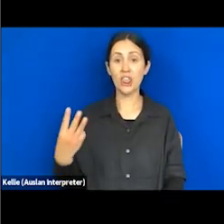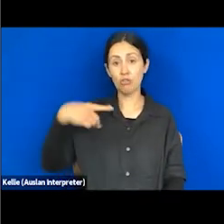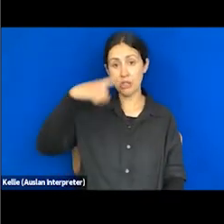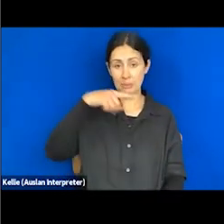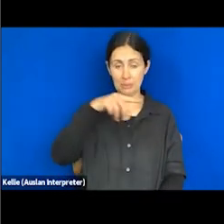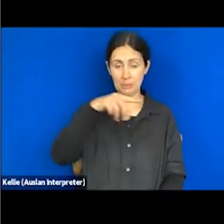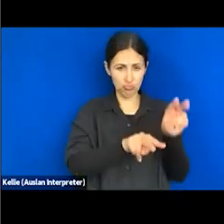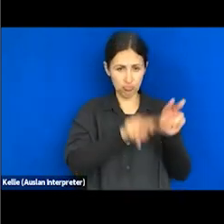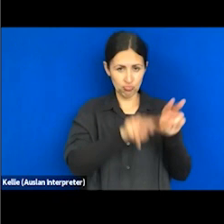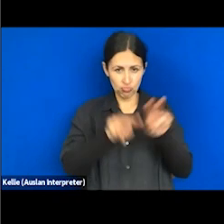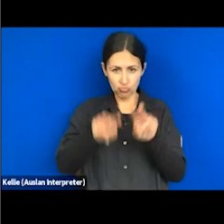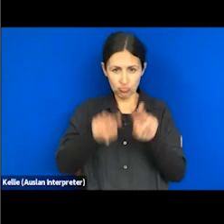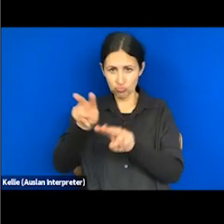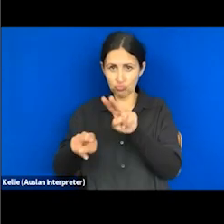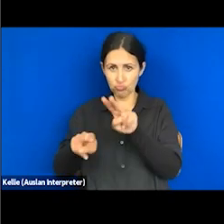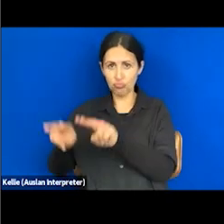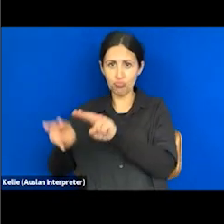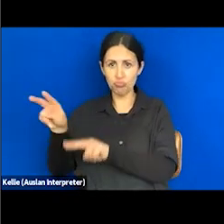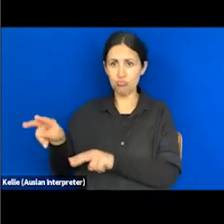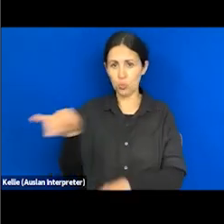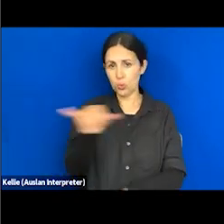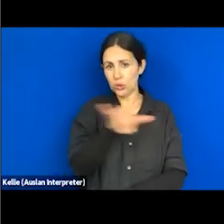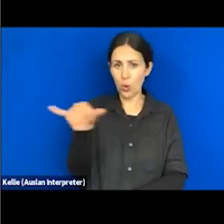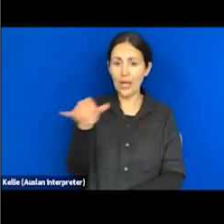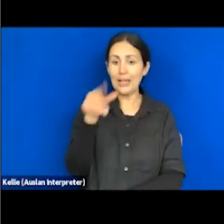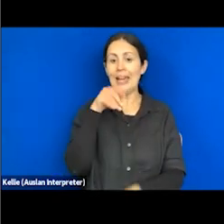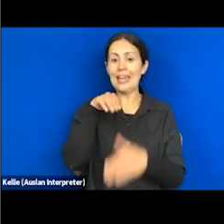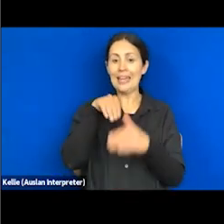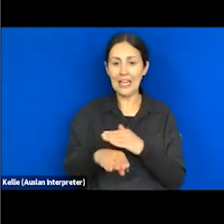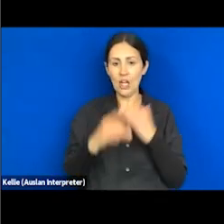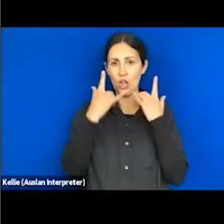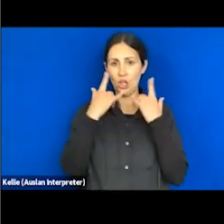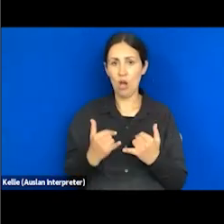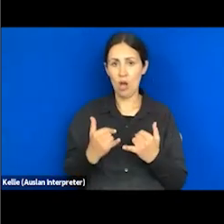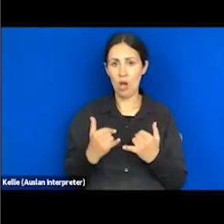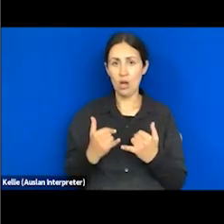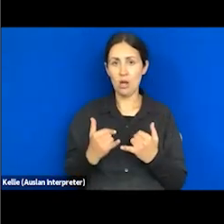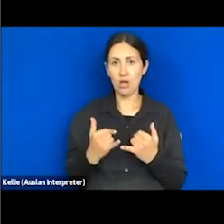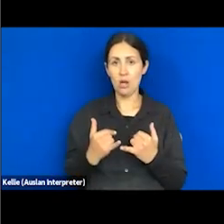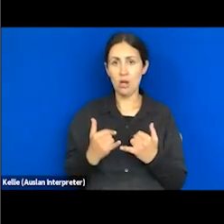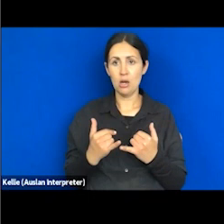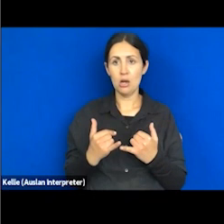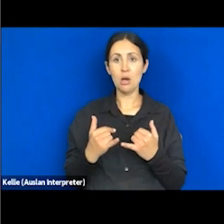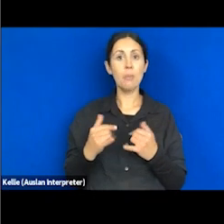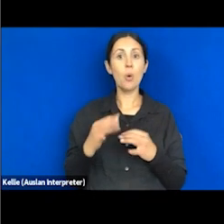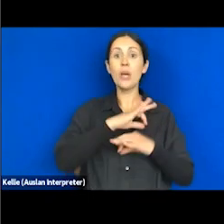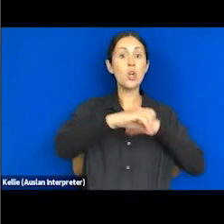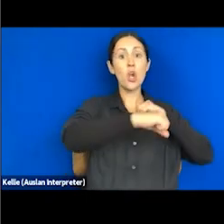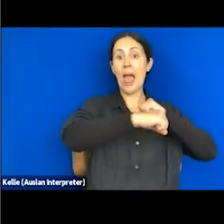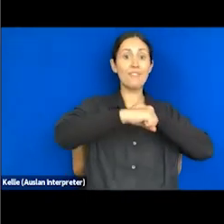pre-screened for this trial. And it's important to note at this point that there has been no active advertising for this